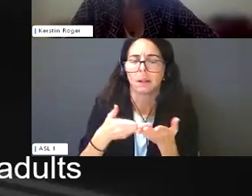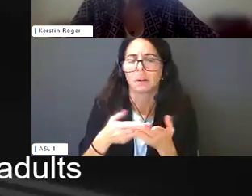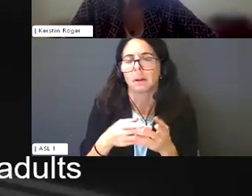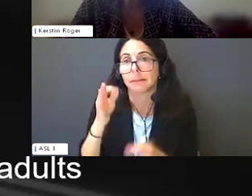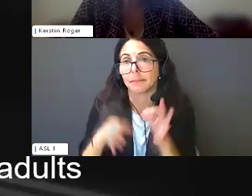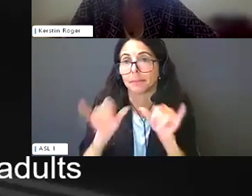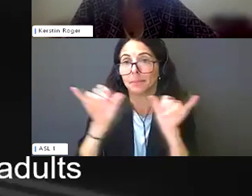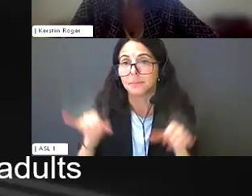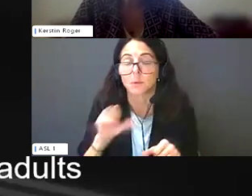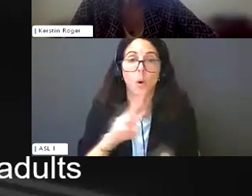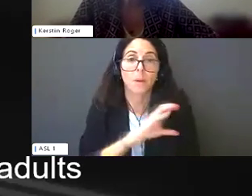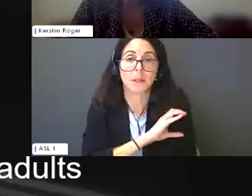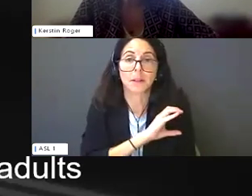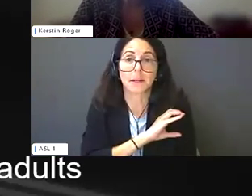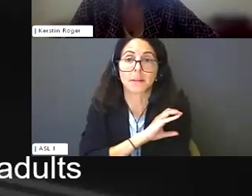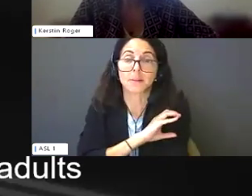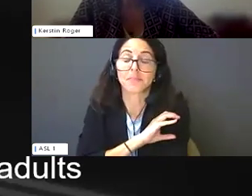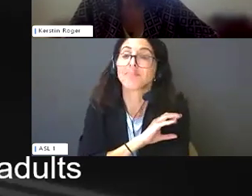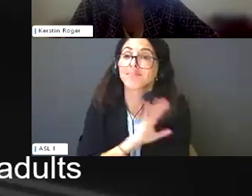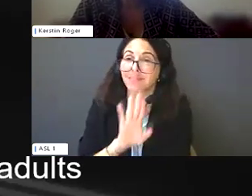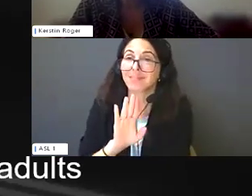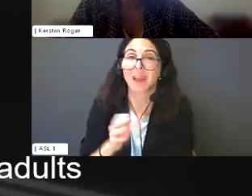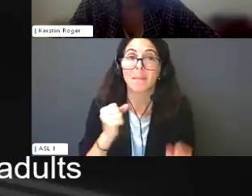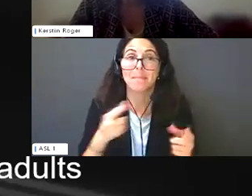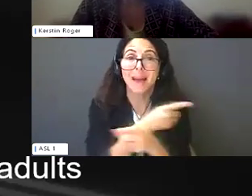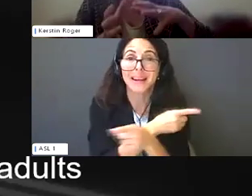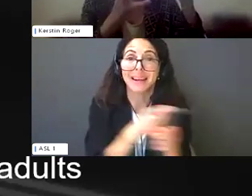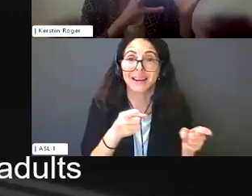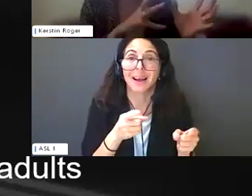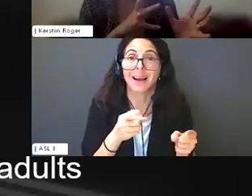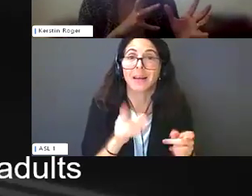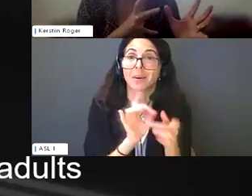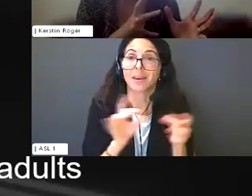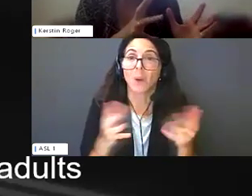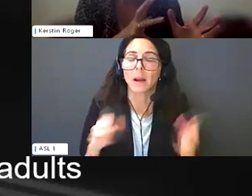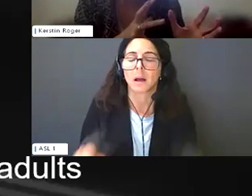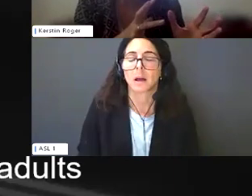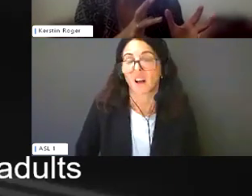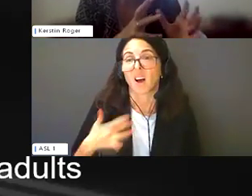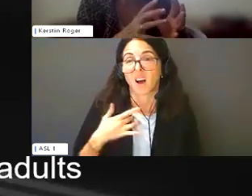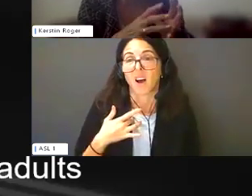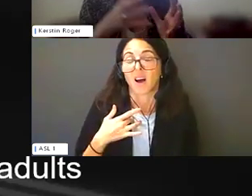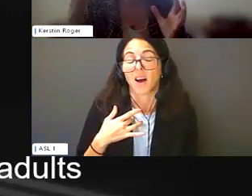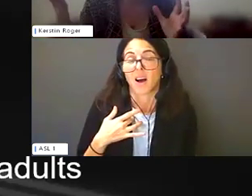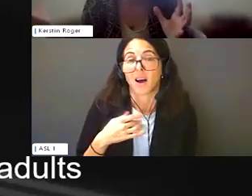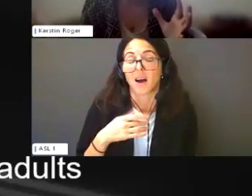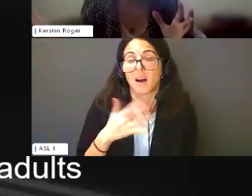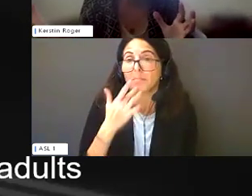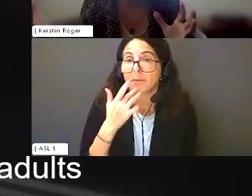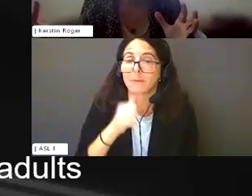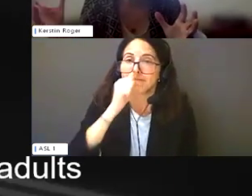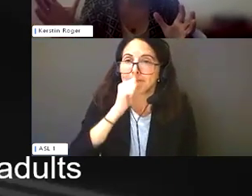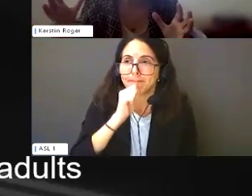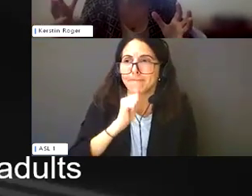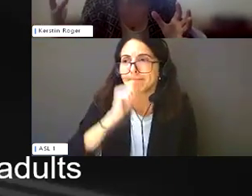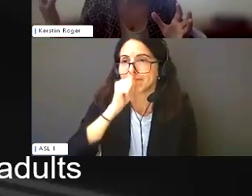have heard people say, well, I'd rather live with this situation at home than have to expose